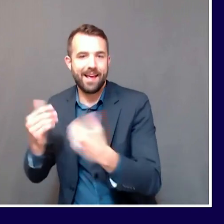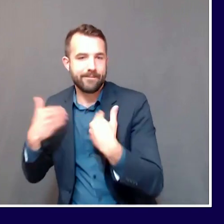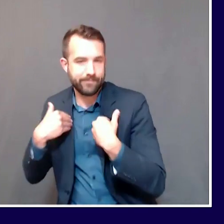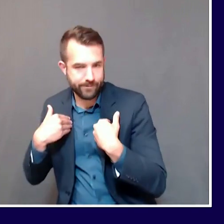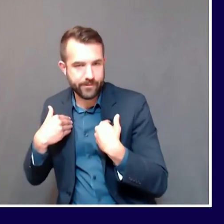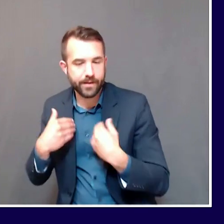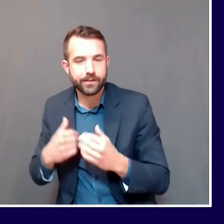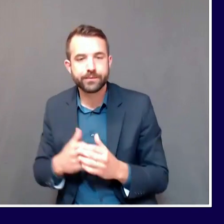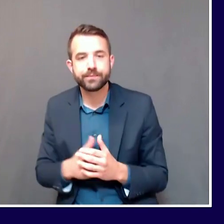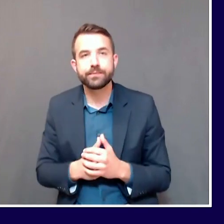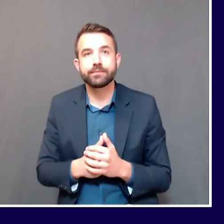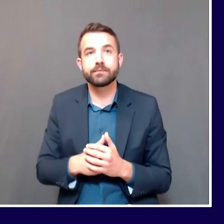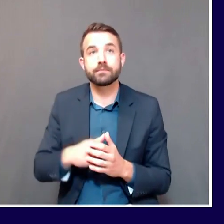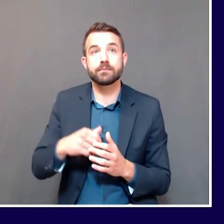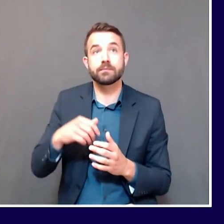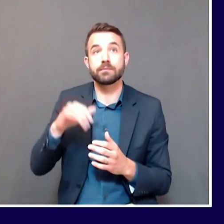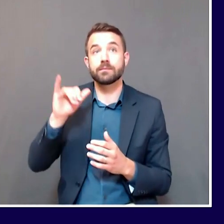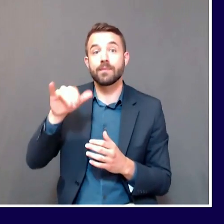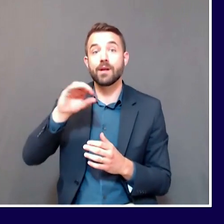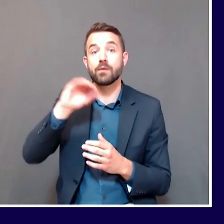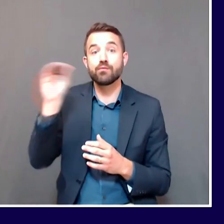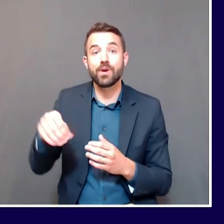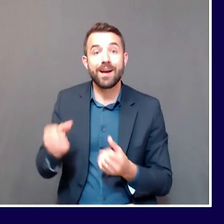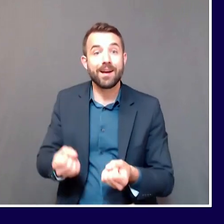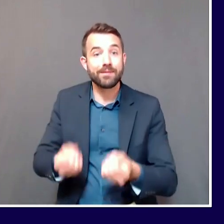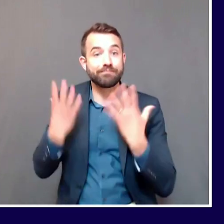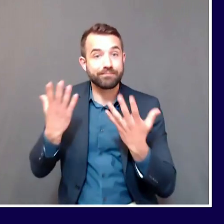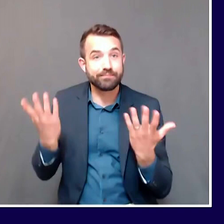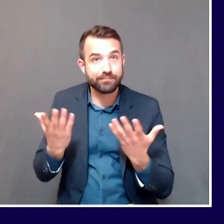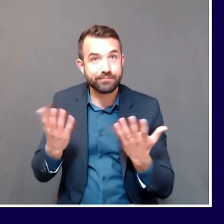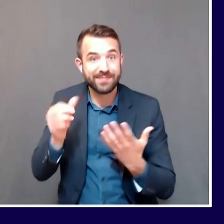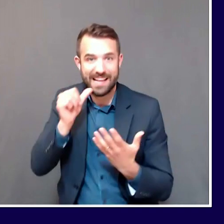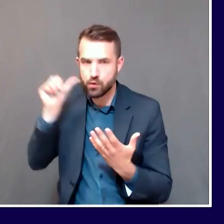a point positivity rate for yesterday of